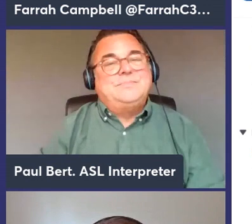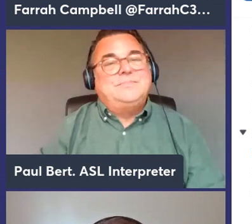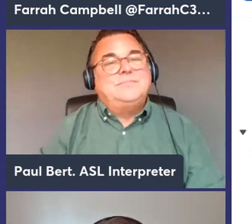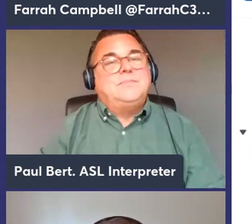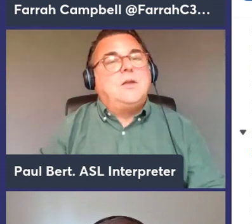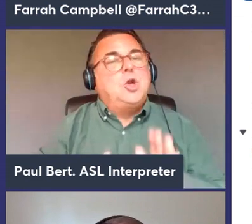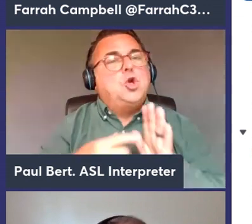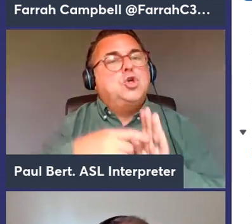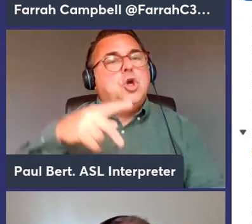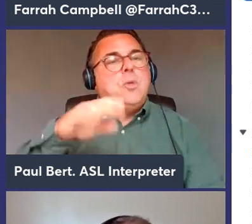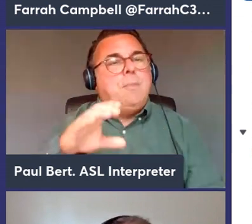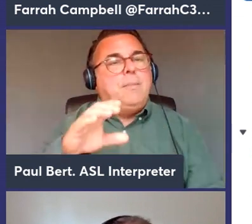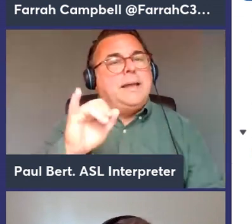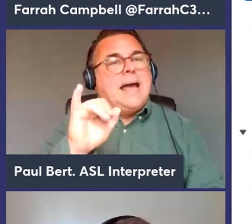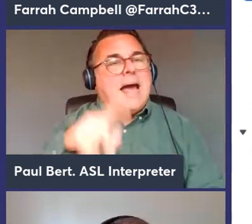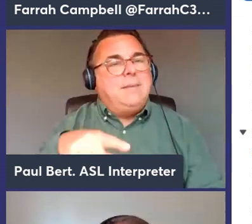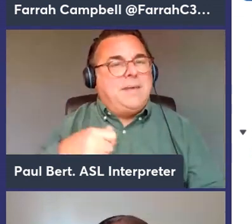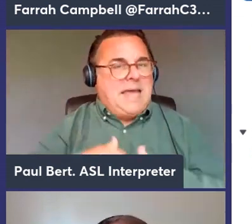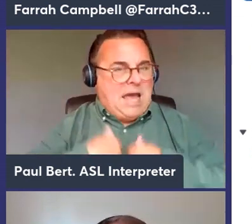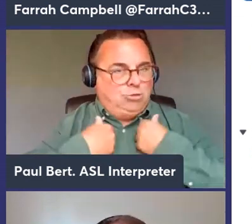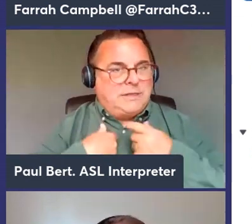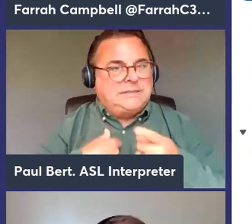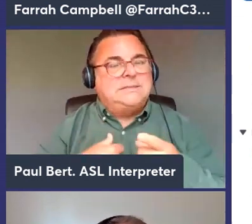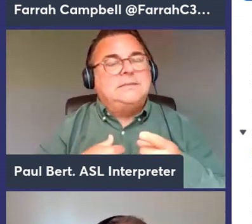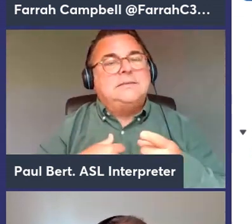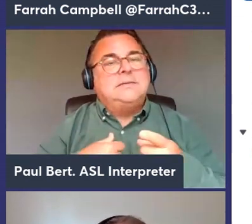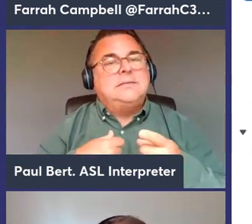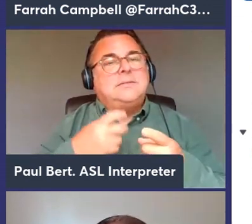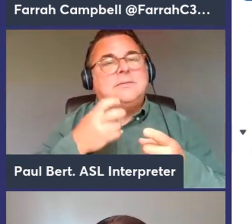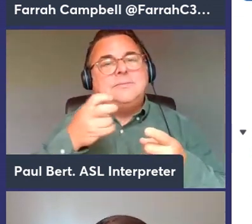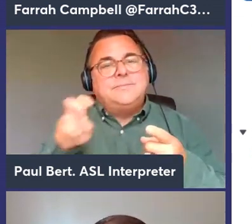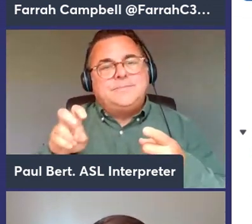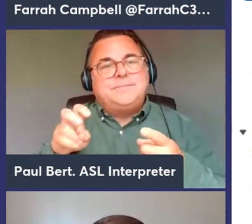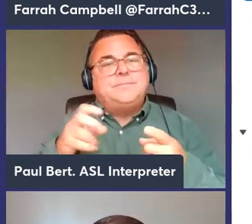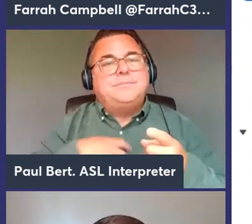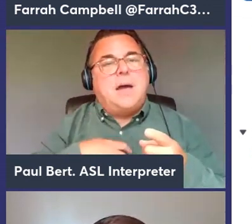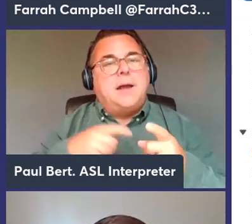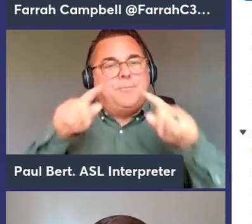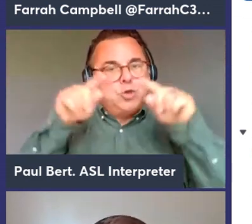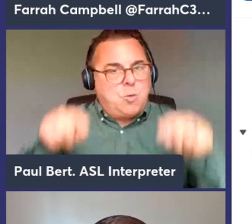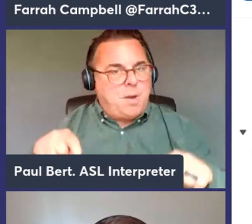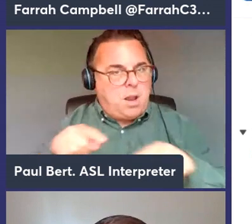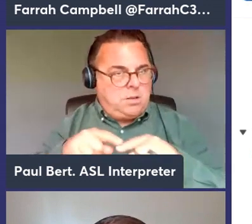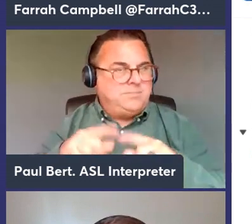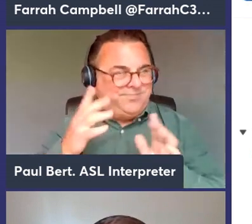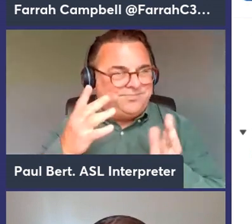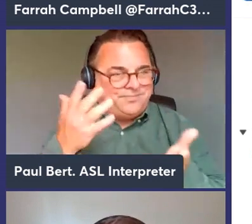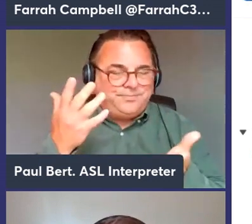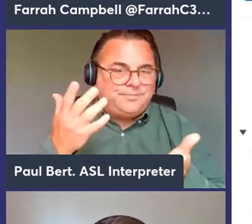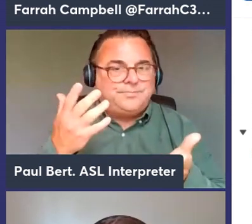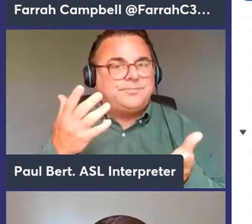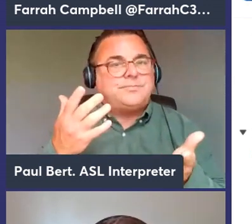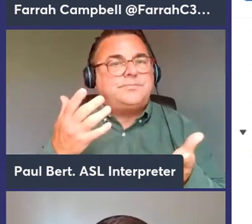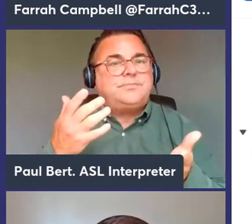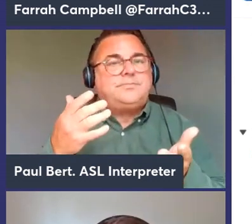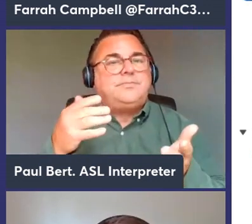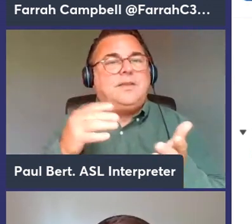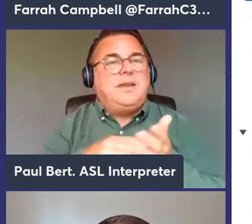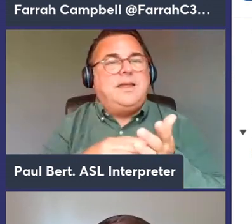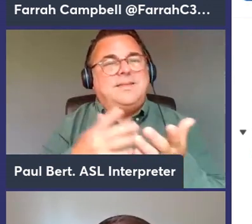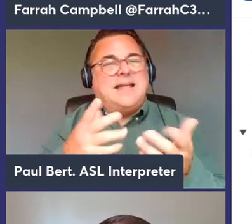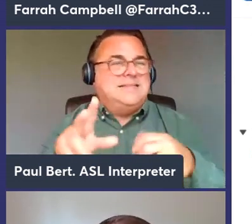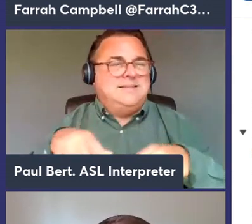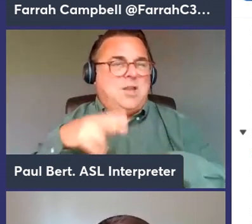public IP4 address right here. I'm going to go over to my terminal. So this is, again, just sort of the bog